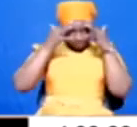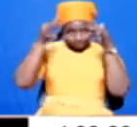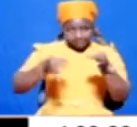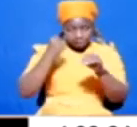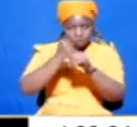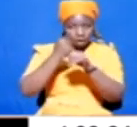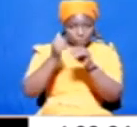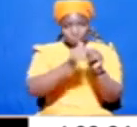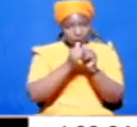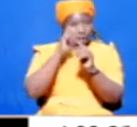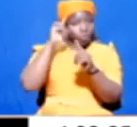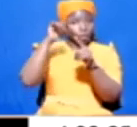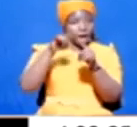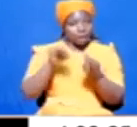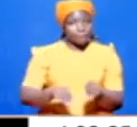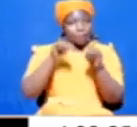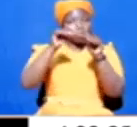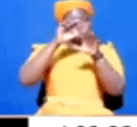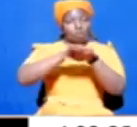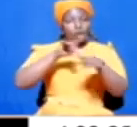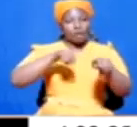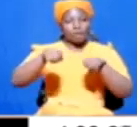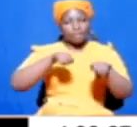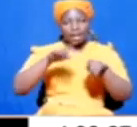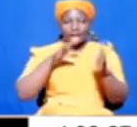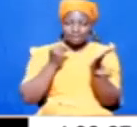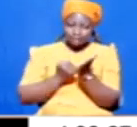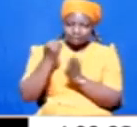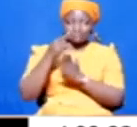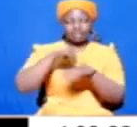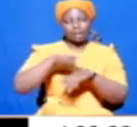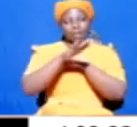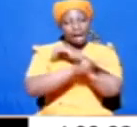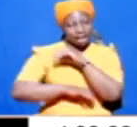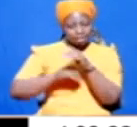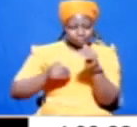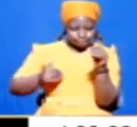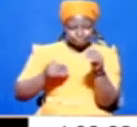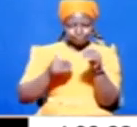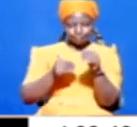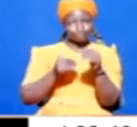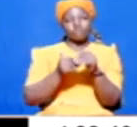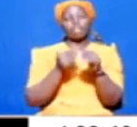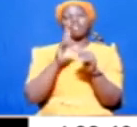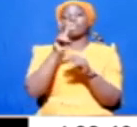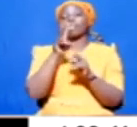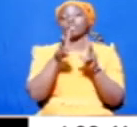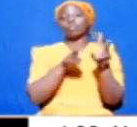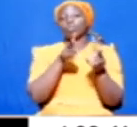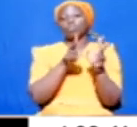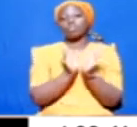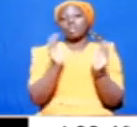the promotion of good governance and integrity as the country edges closer to the 2022 general election.